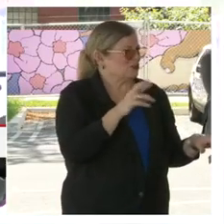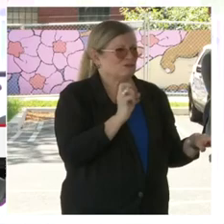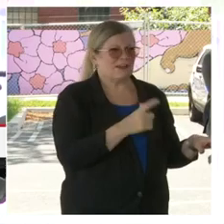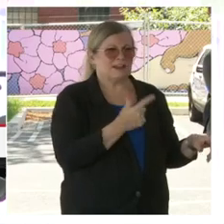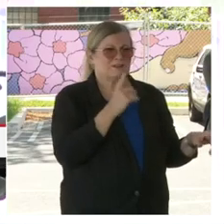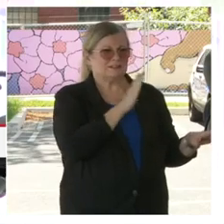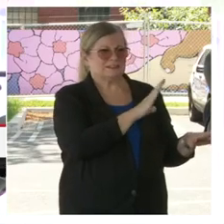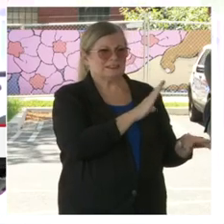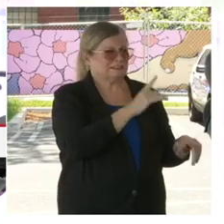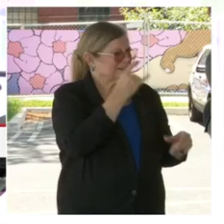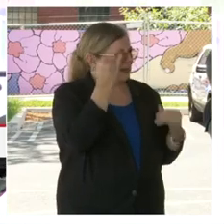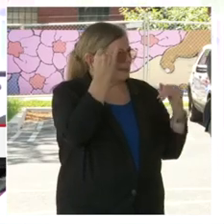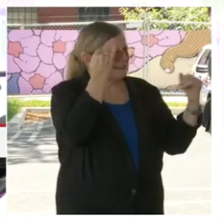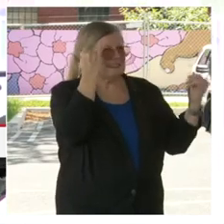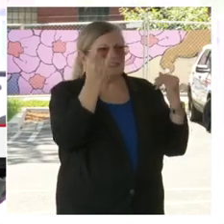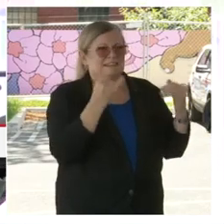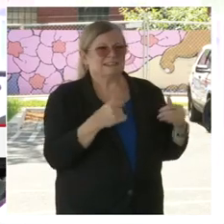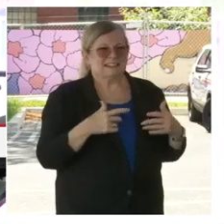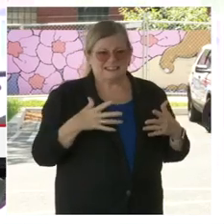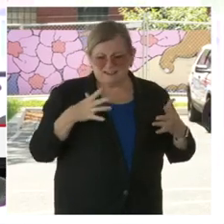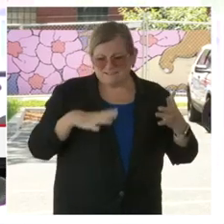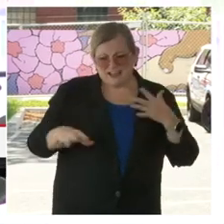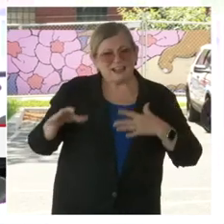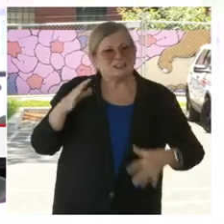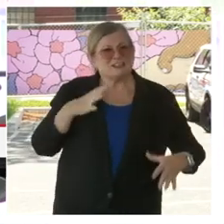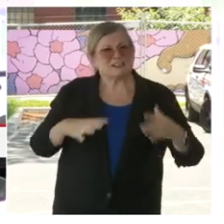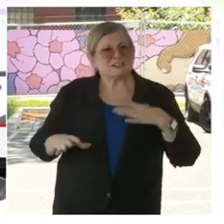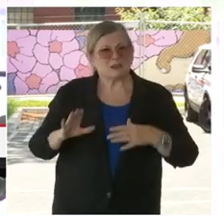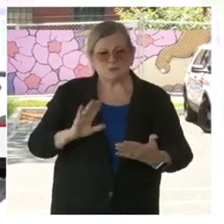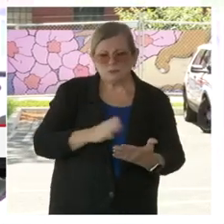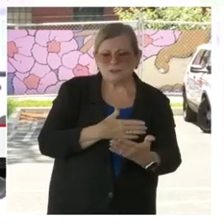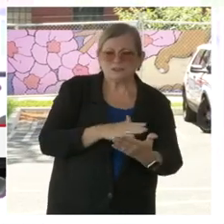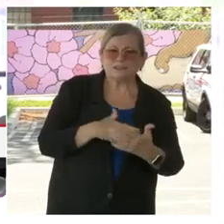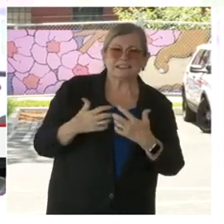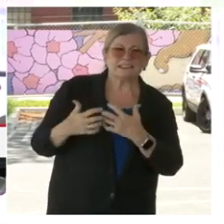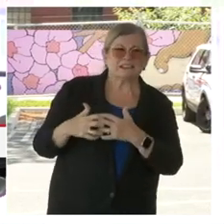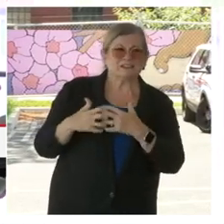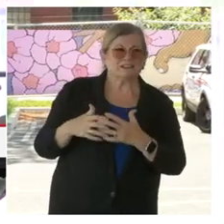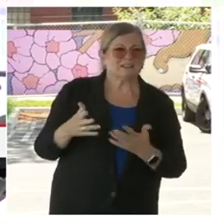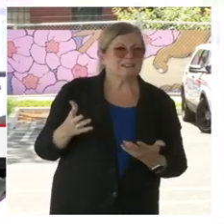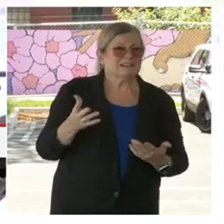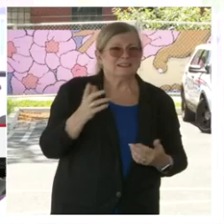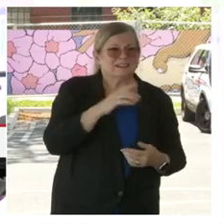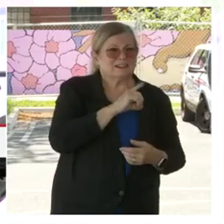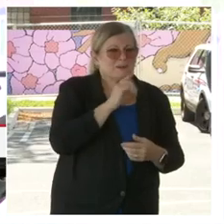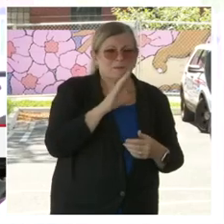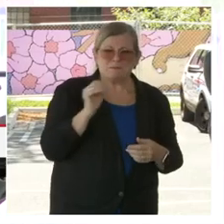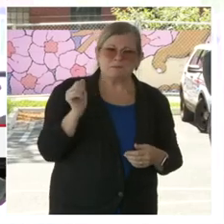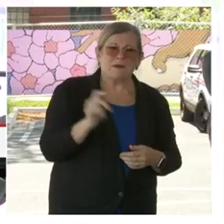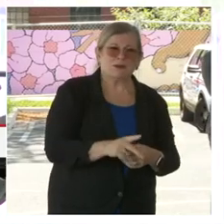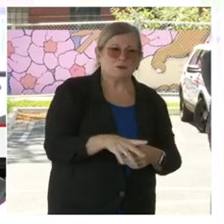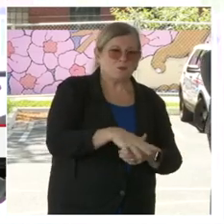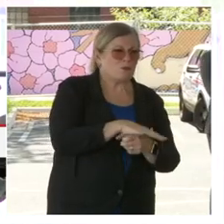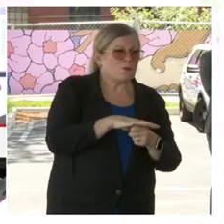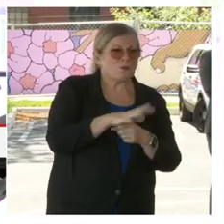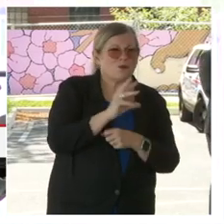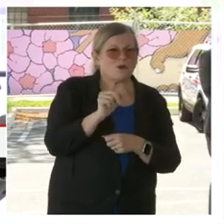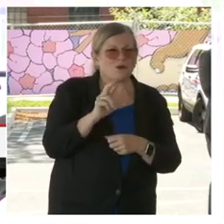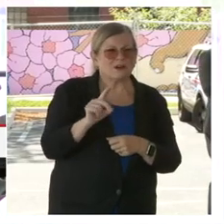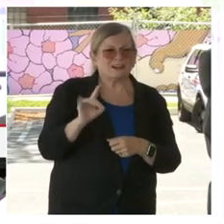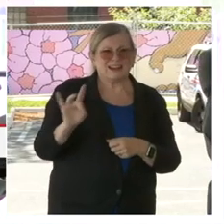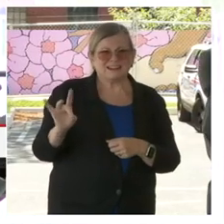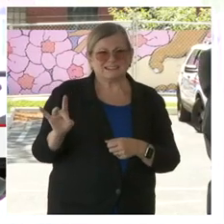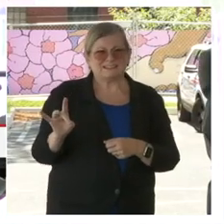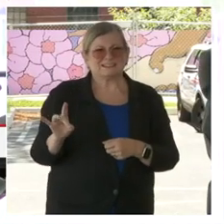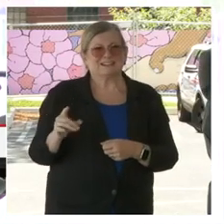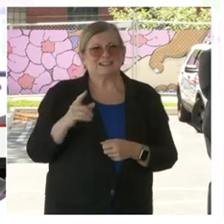in fashion, but also in the music industry, to come back, not just to be in Ward 8, but create a bridge for other young individuals in Ward 8 through your